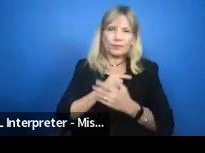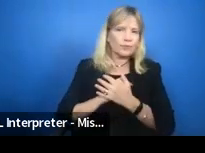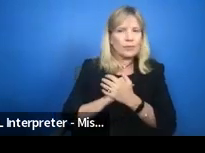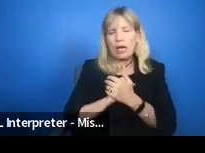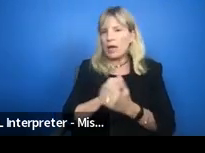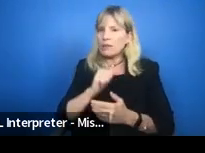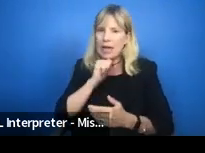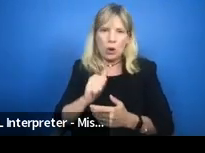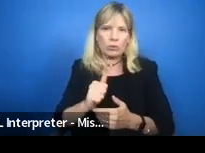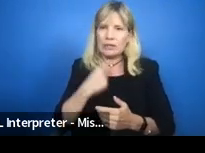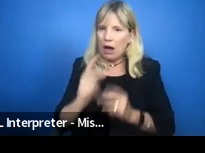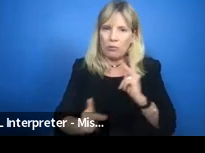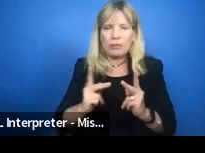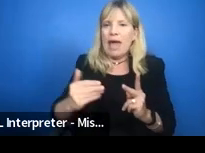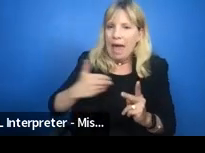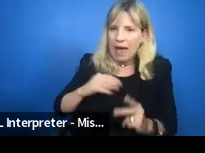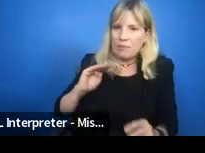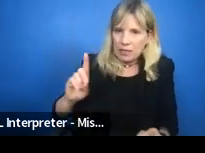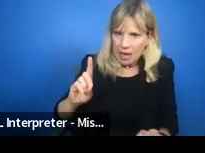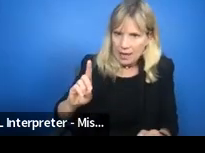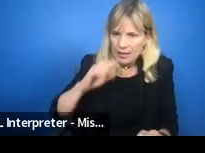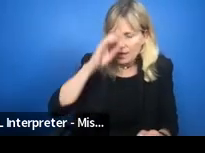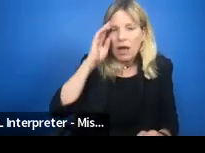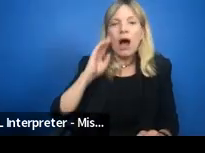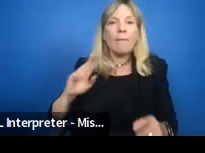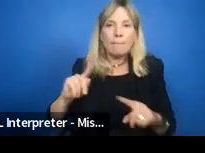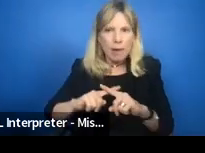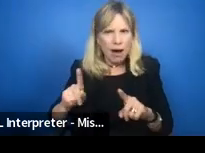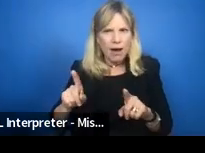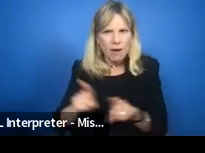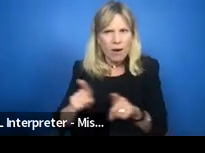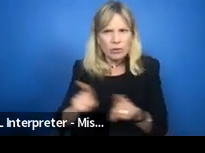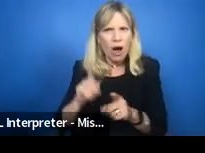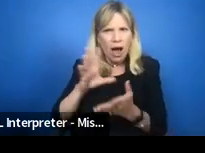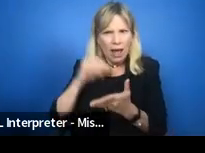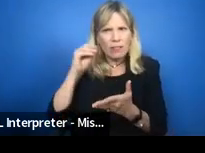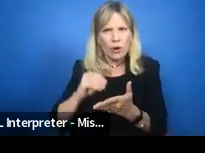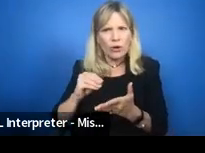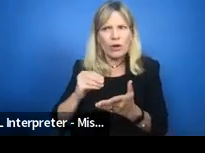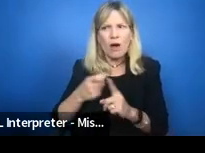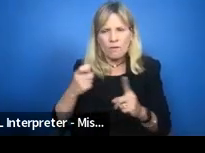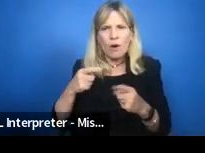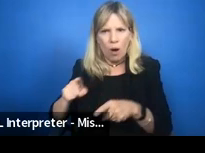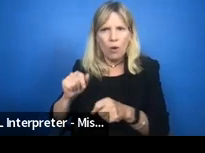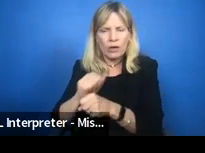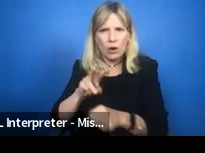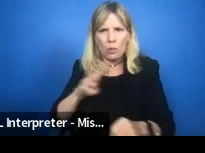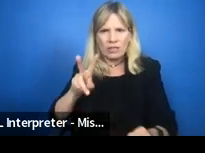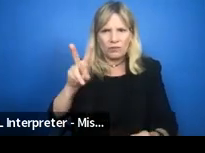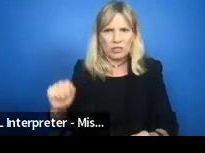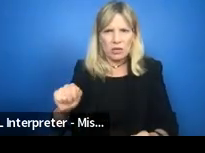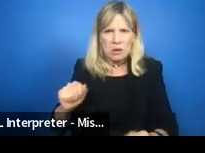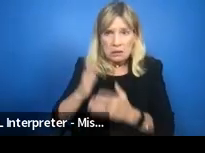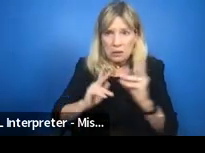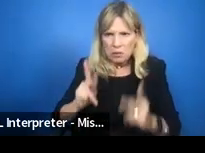they access medical services. Additionally, as I learned pretty quickly from my time in West Virginia, some people don't know